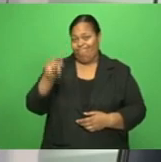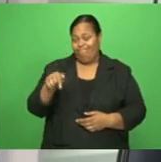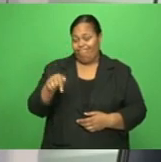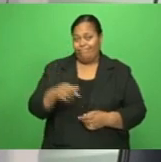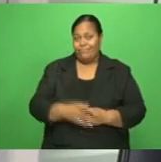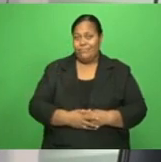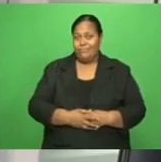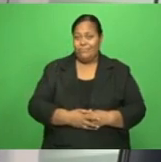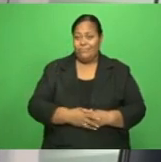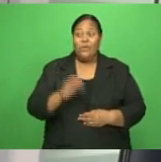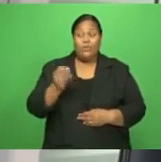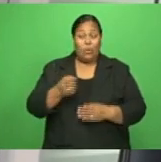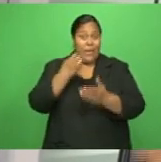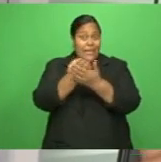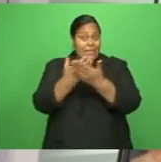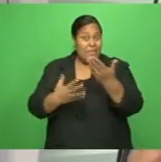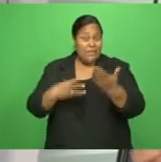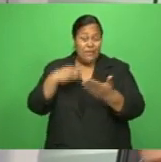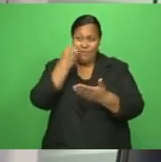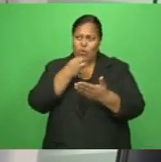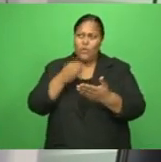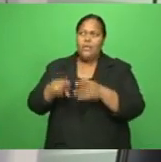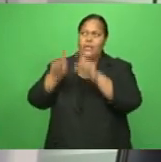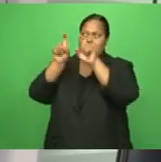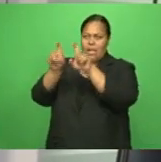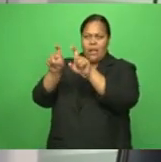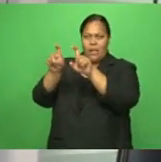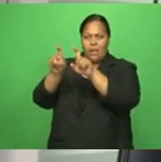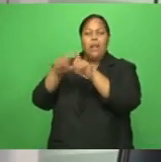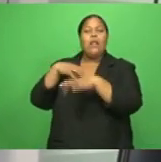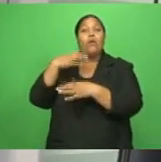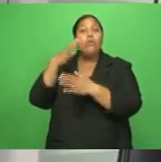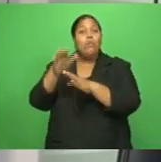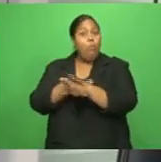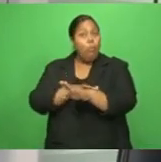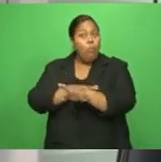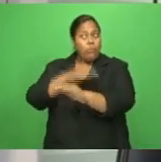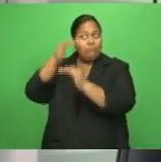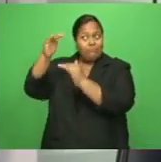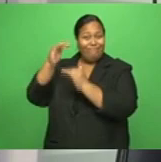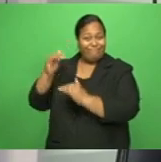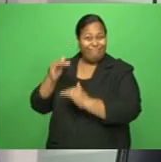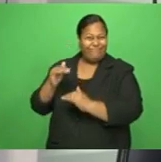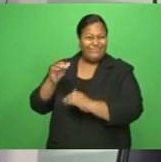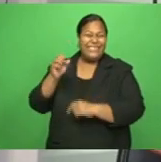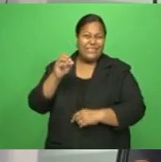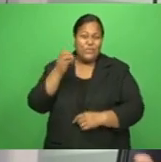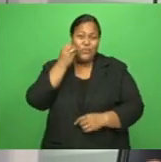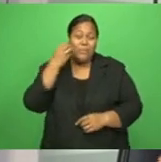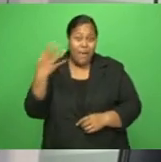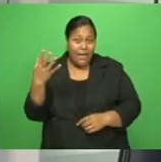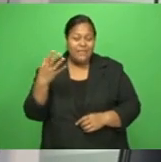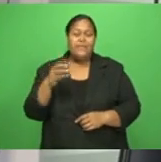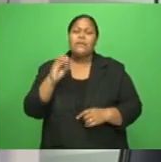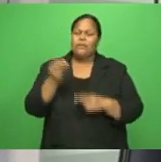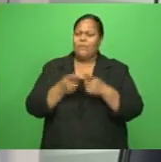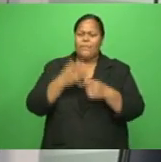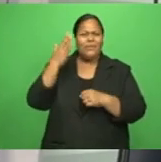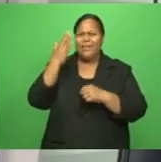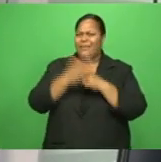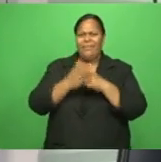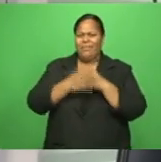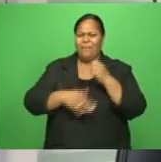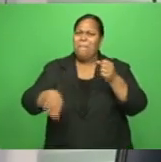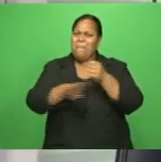high-end food products on the shelf for long because there is no demand, and also these food items don't fall in the